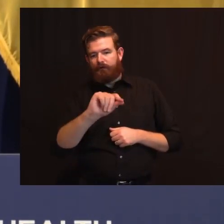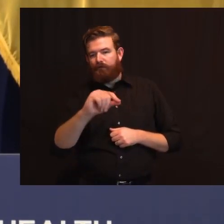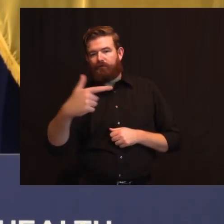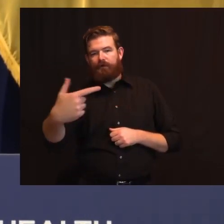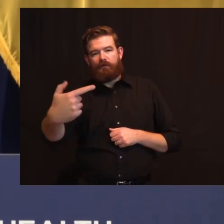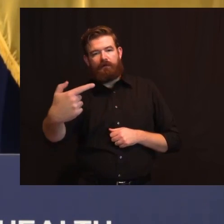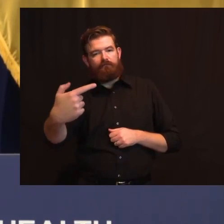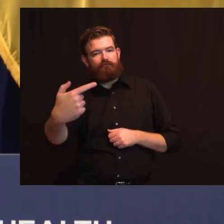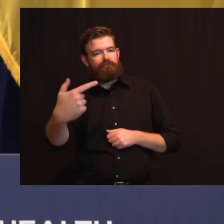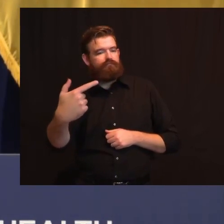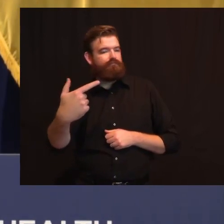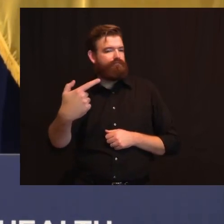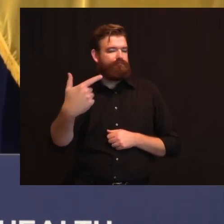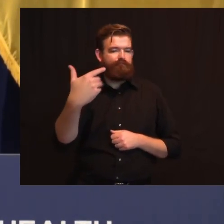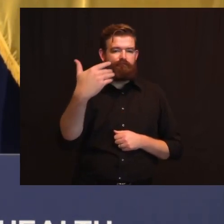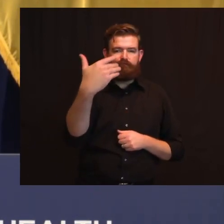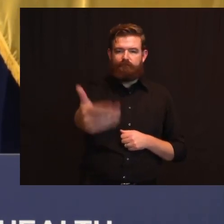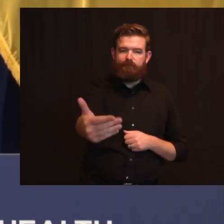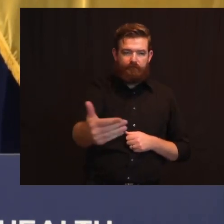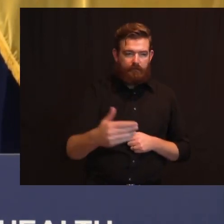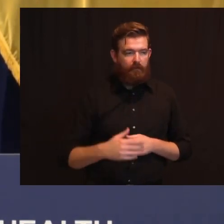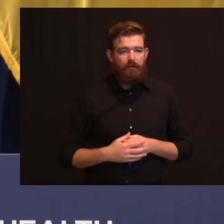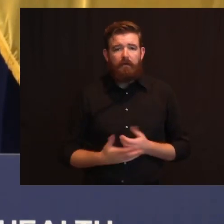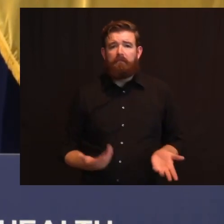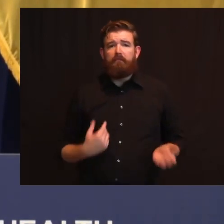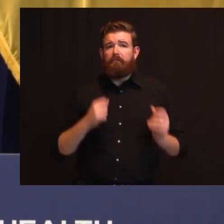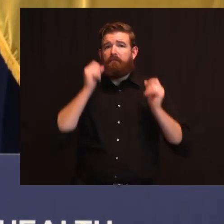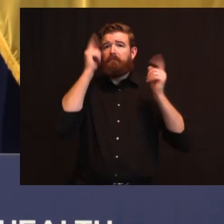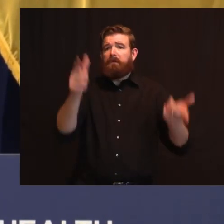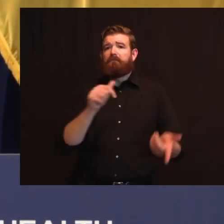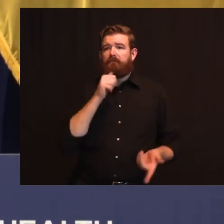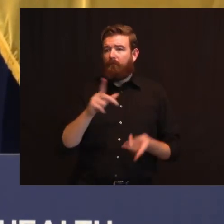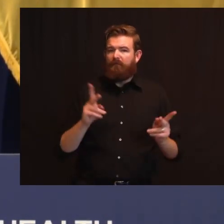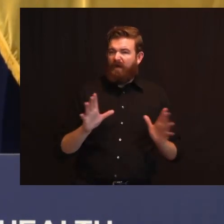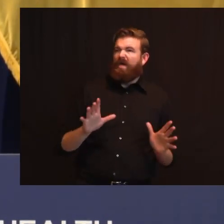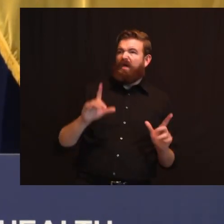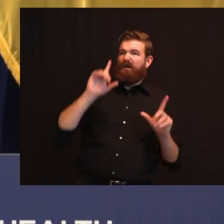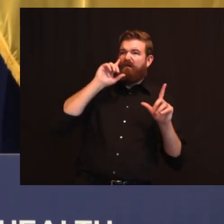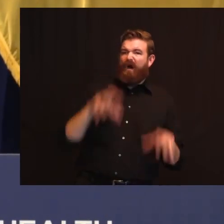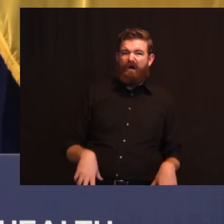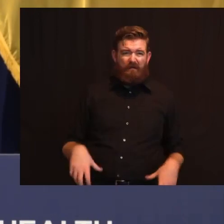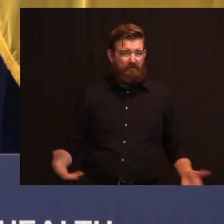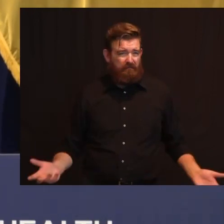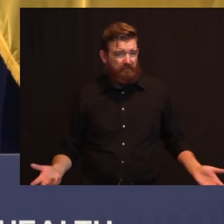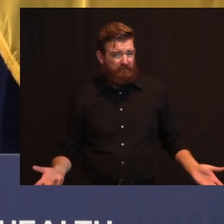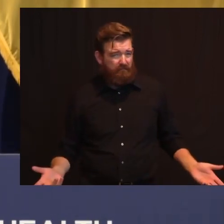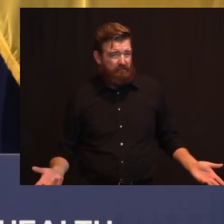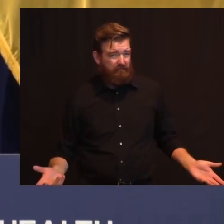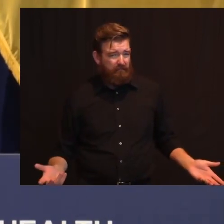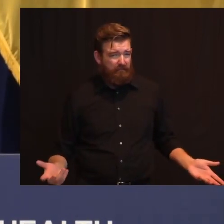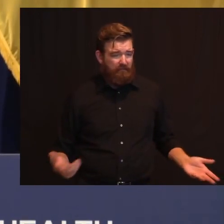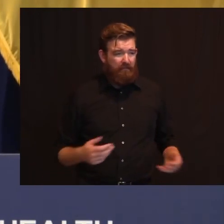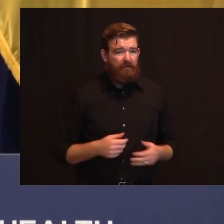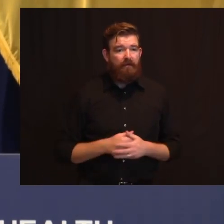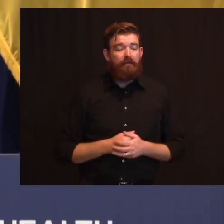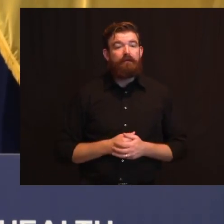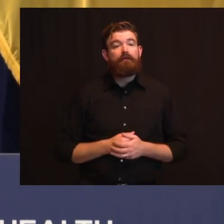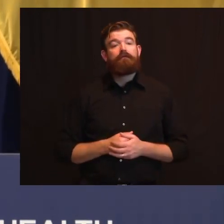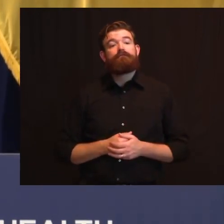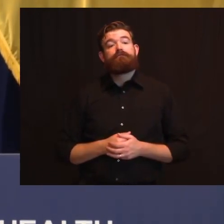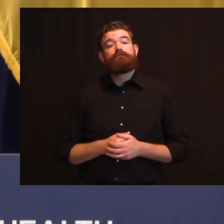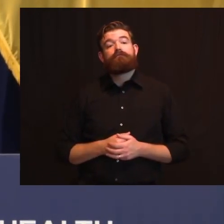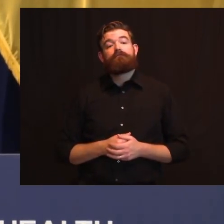has surprises us. Is that, I don't want to, I mean, we've thought sort of, again, I'm the least qualified